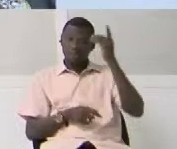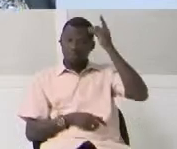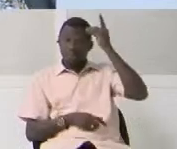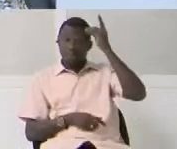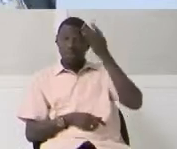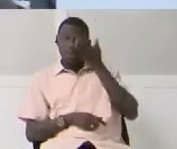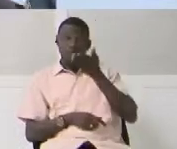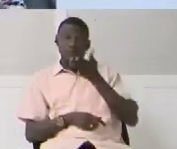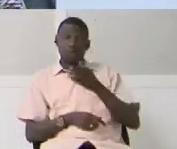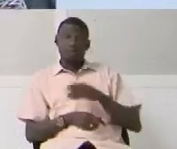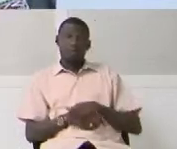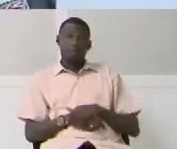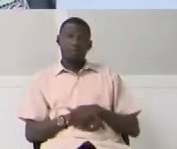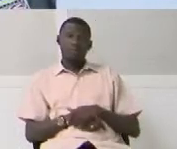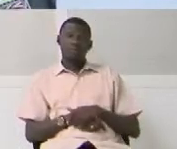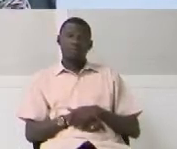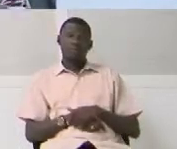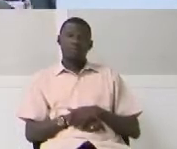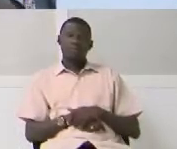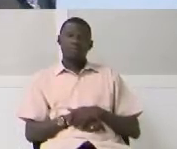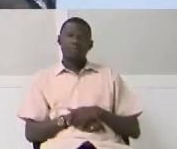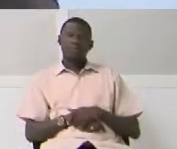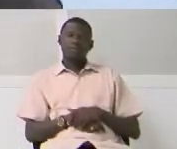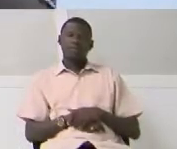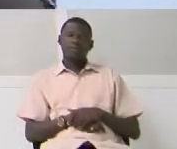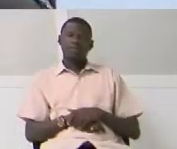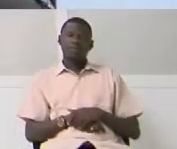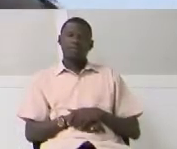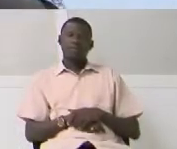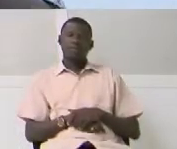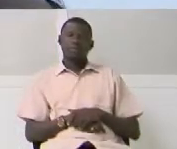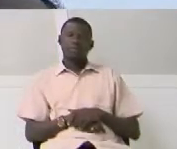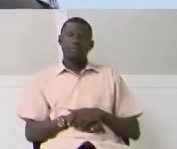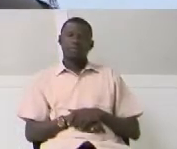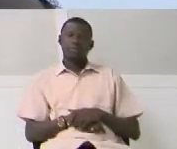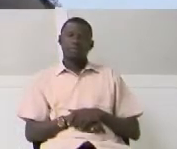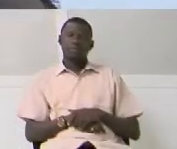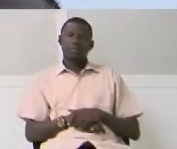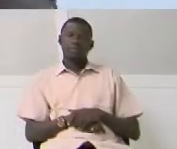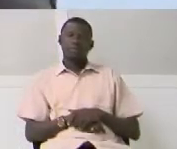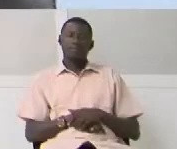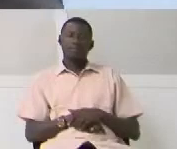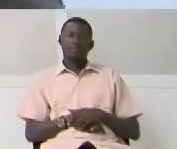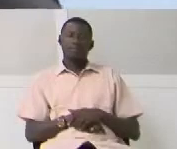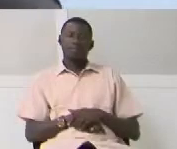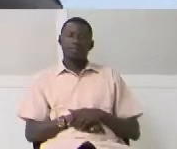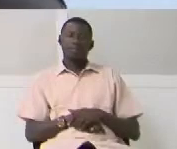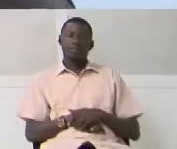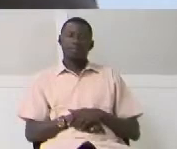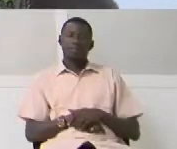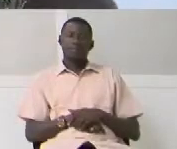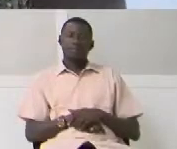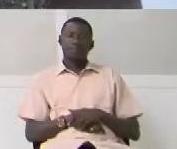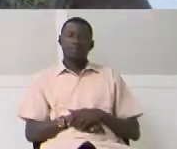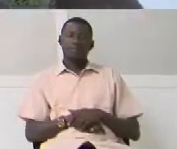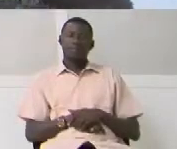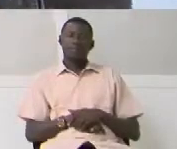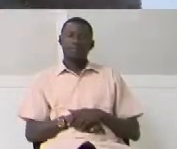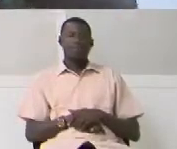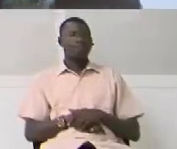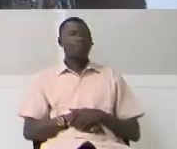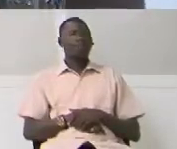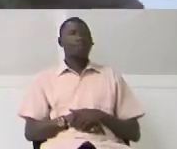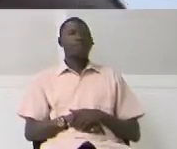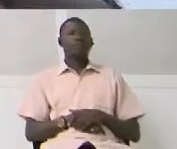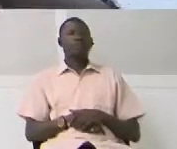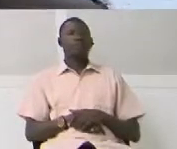comme suma statement waré na né na daan mëna dugga Gambia fi di gëna duné dama fa togon non rek waye na daan mëna dama daan ñëw